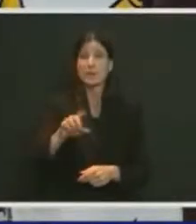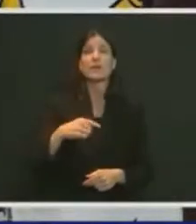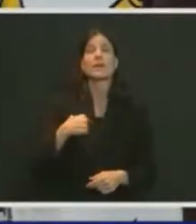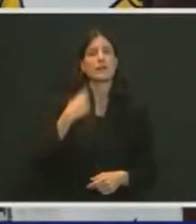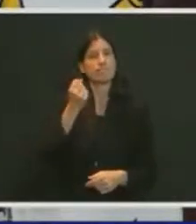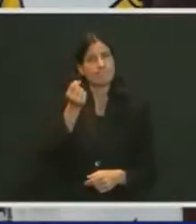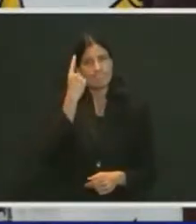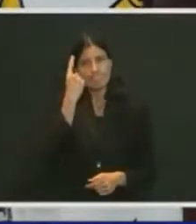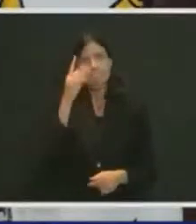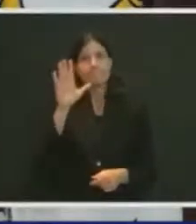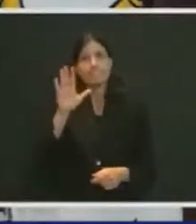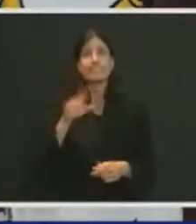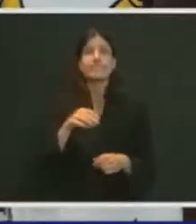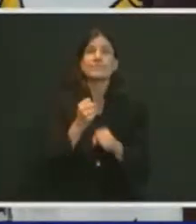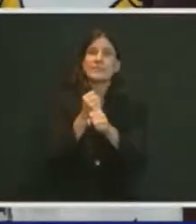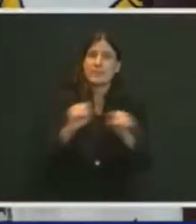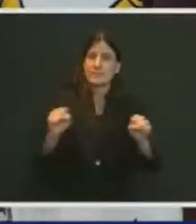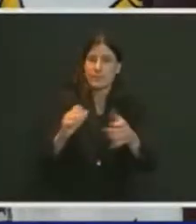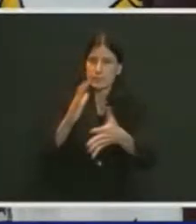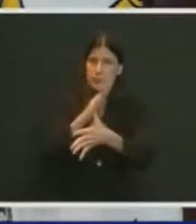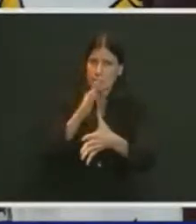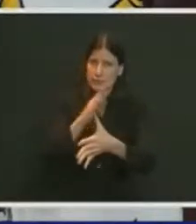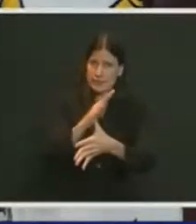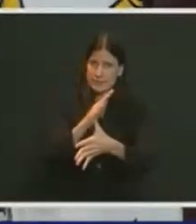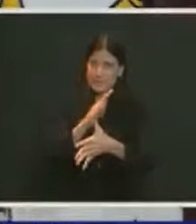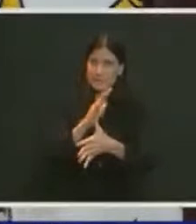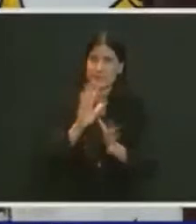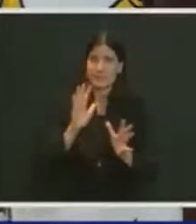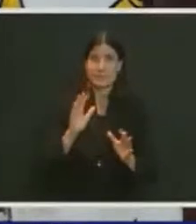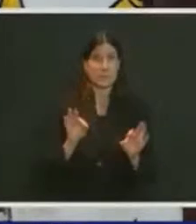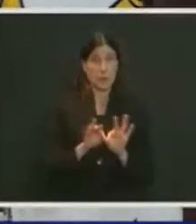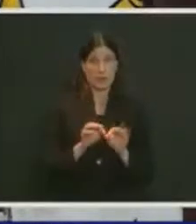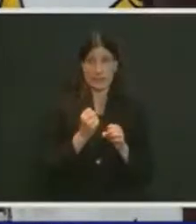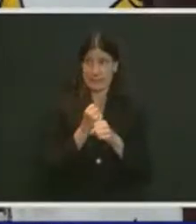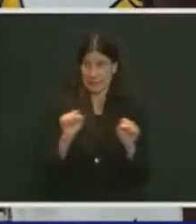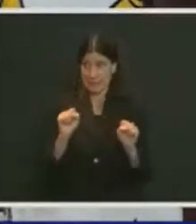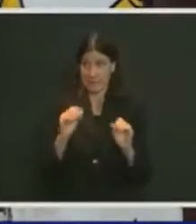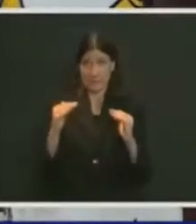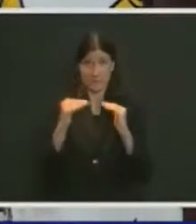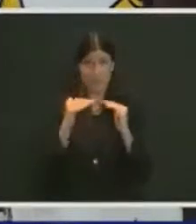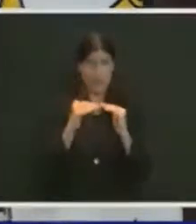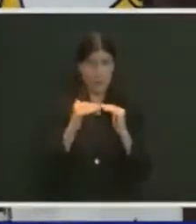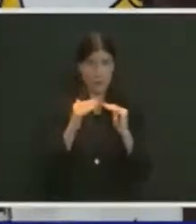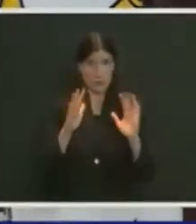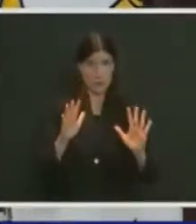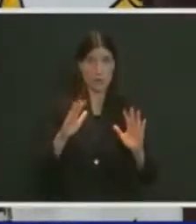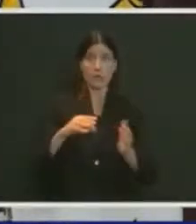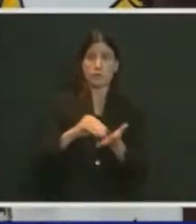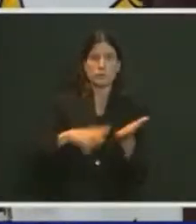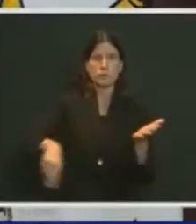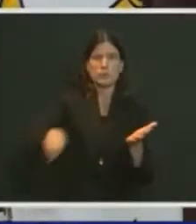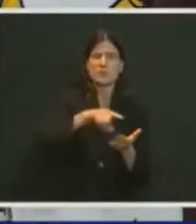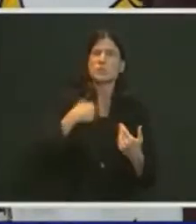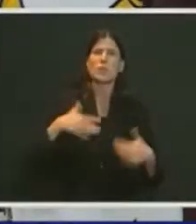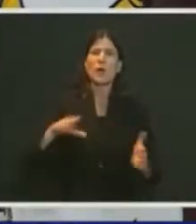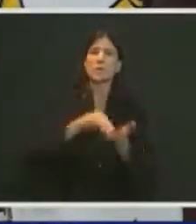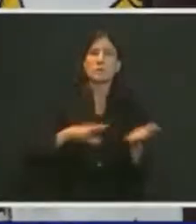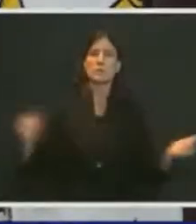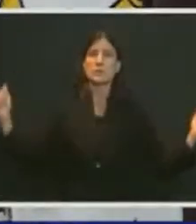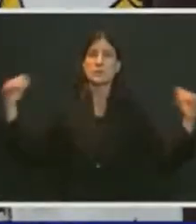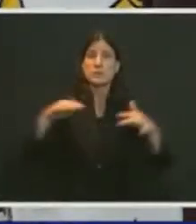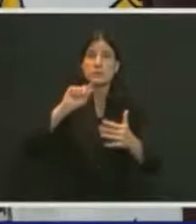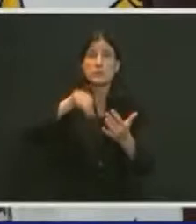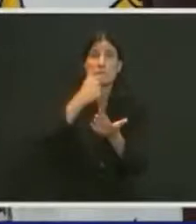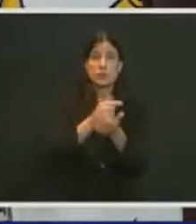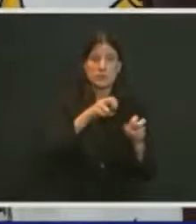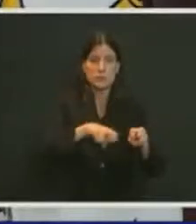action and I think, fairest thing for these kids is to give them some certainty.